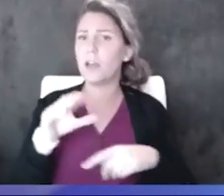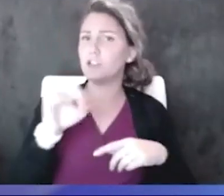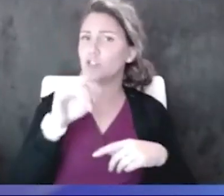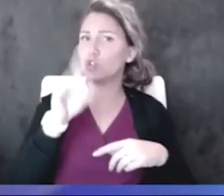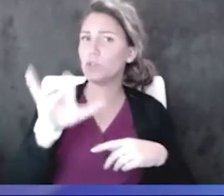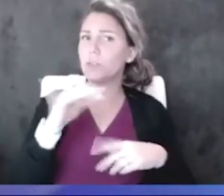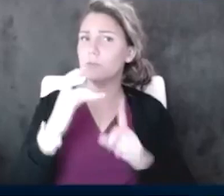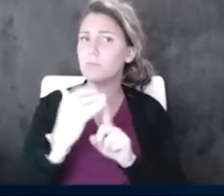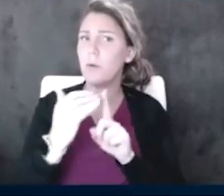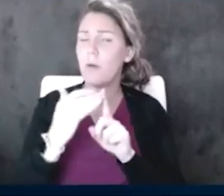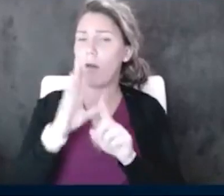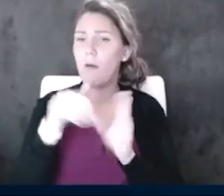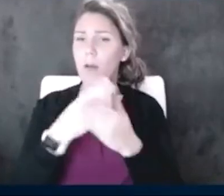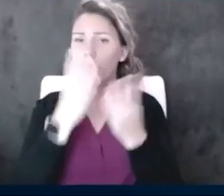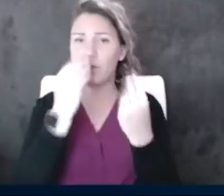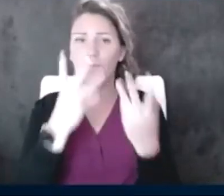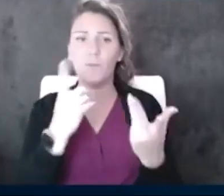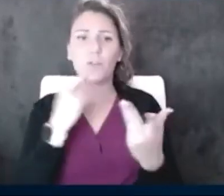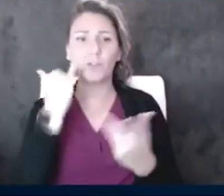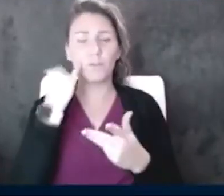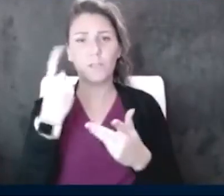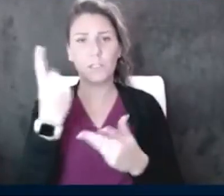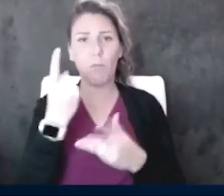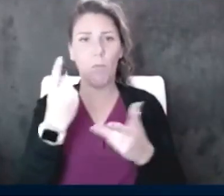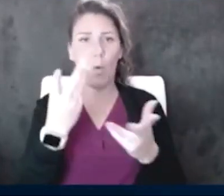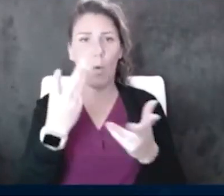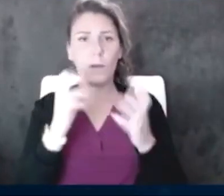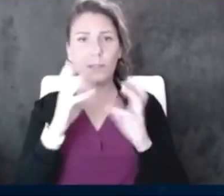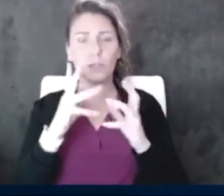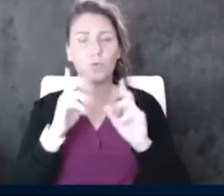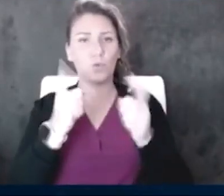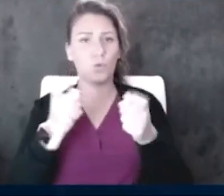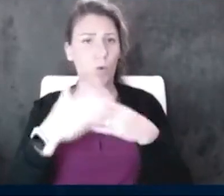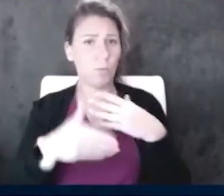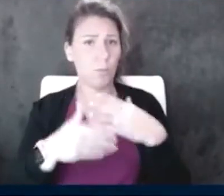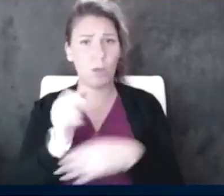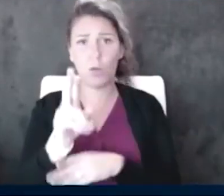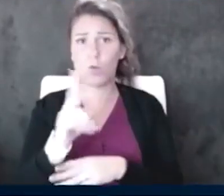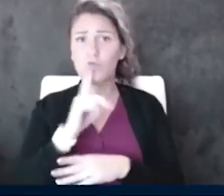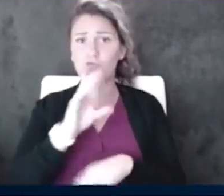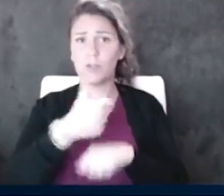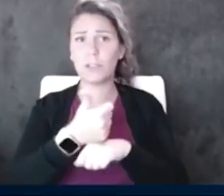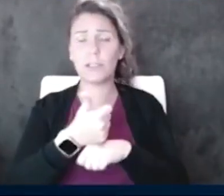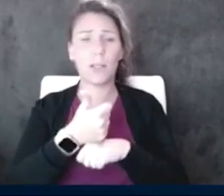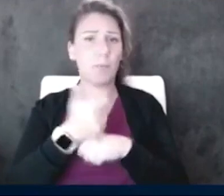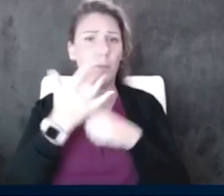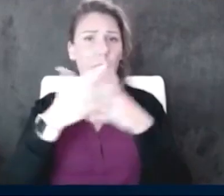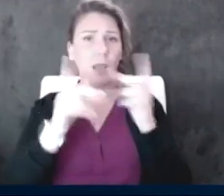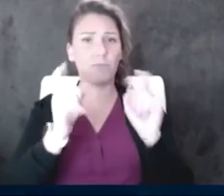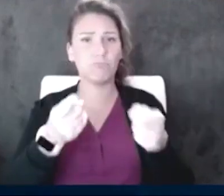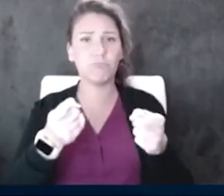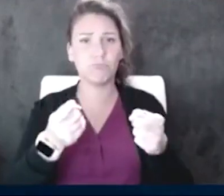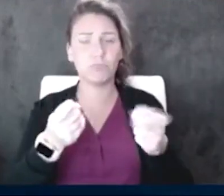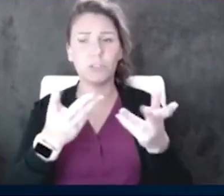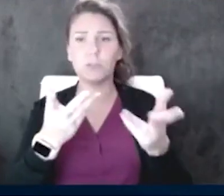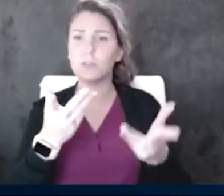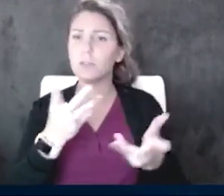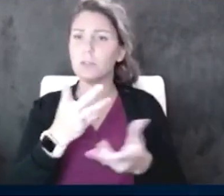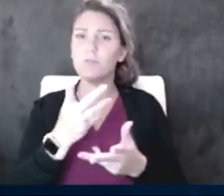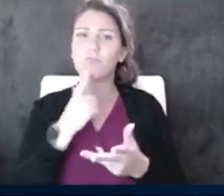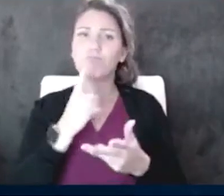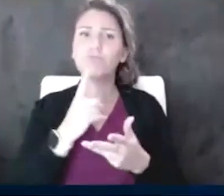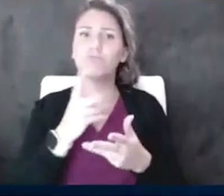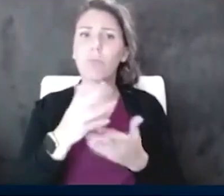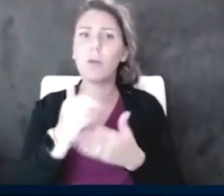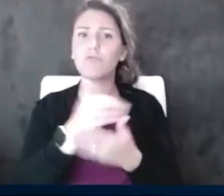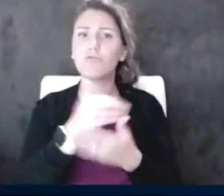we need to know if somebody wants to come down and either donate blood or maybe even set up a blood donation drive. Yeah, so I would suggest going to our